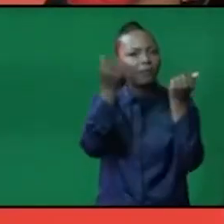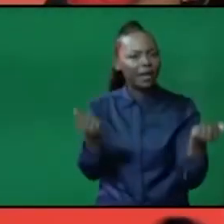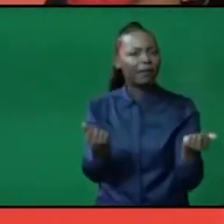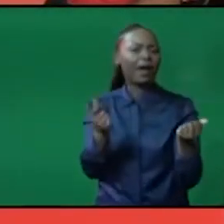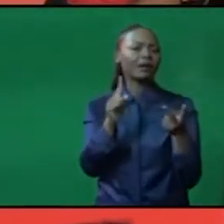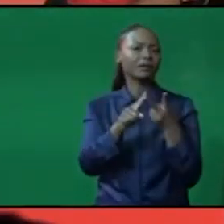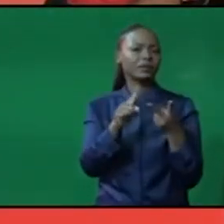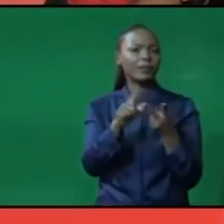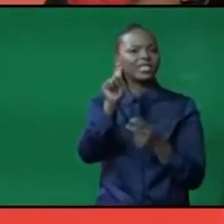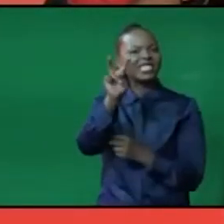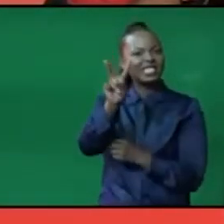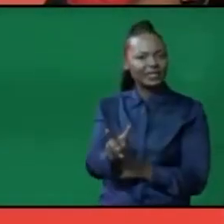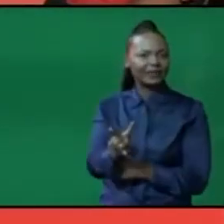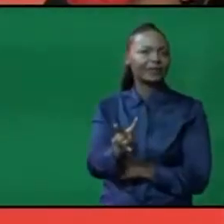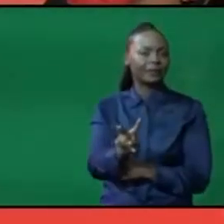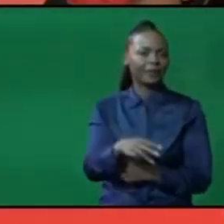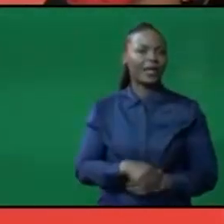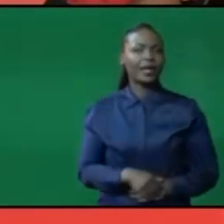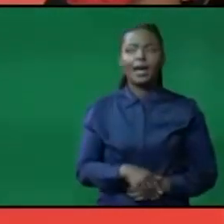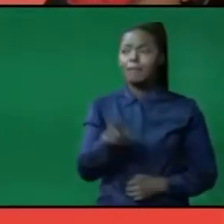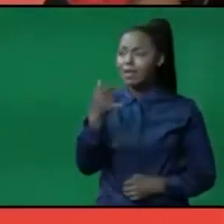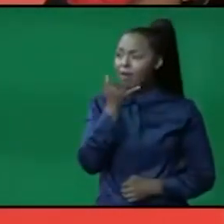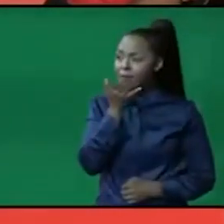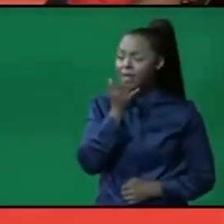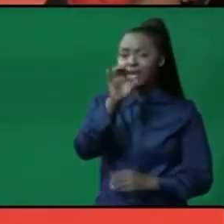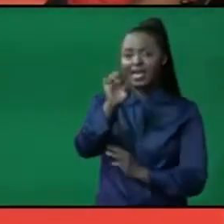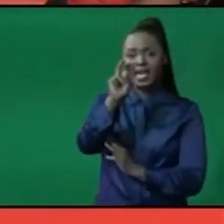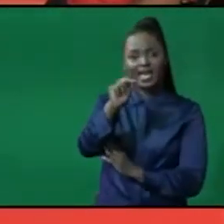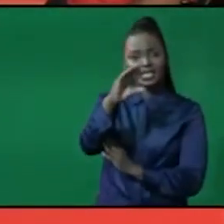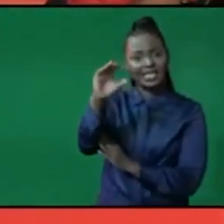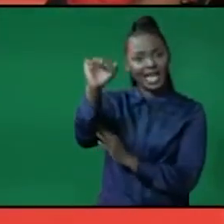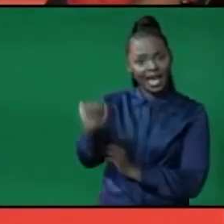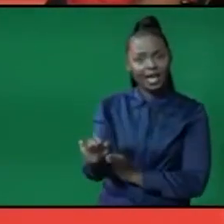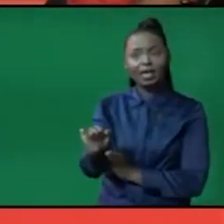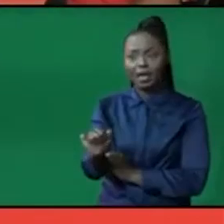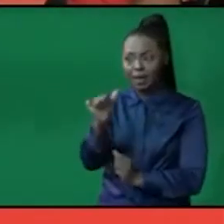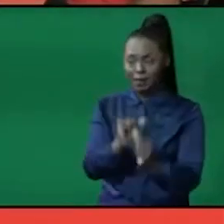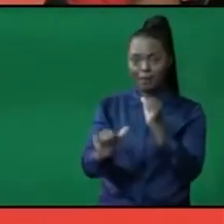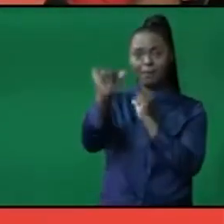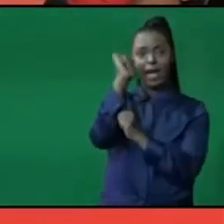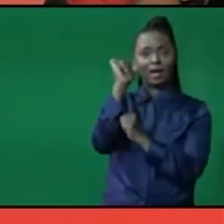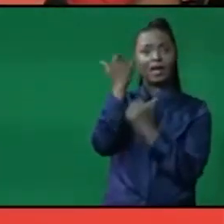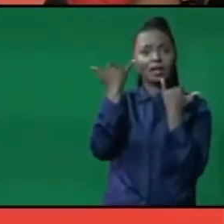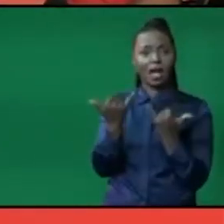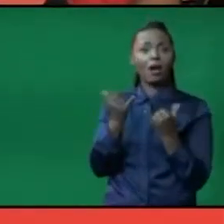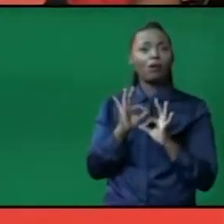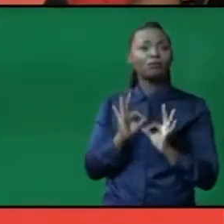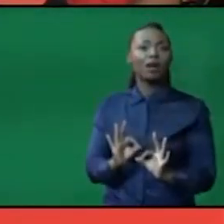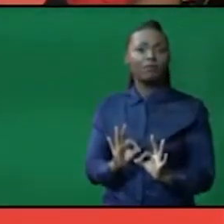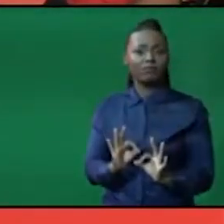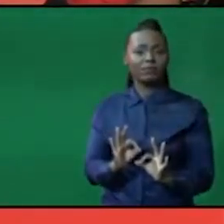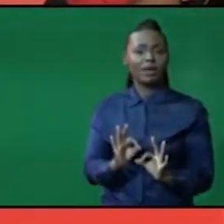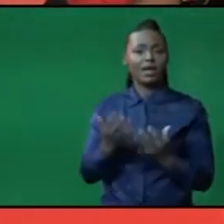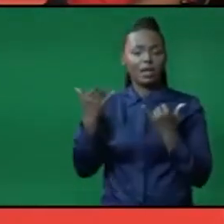television. I'm happy ENCA has finally come back to its senses and stopped